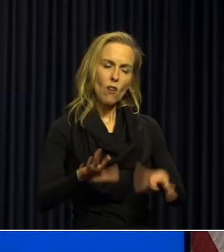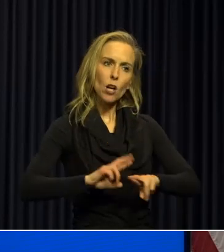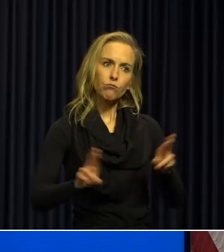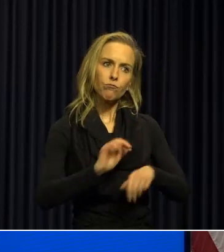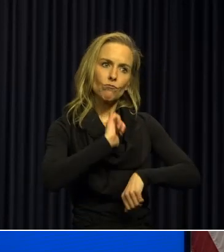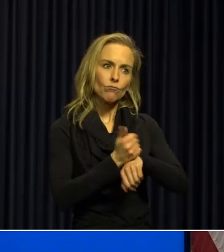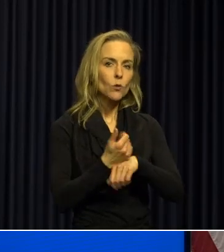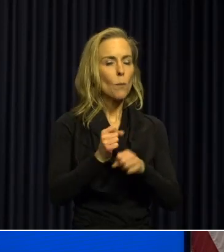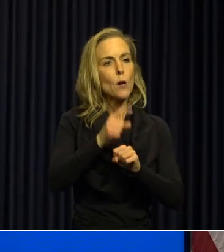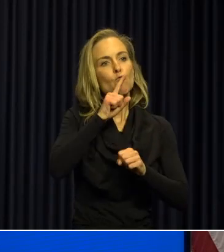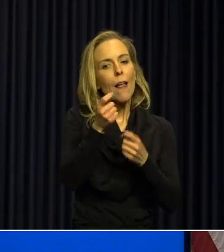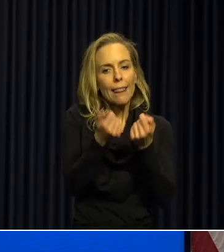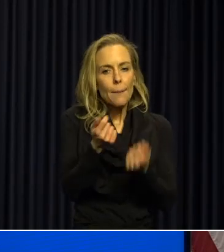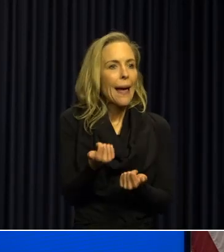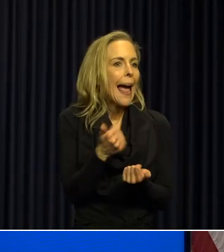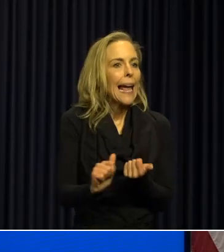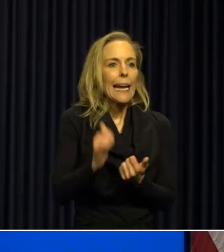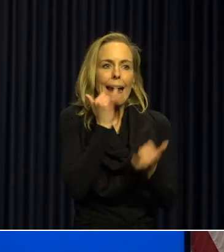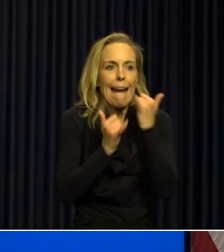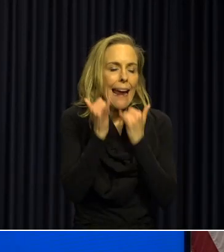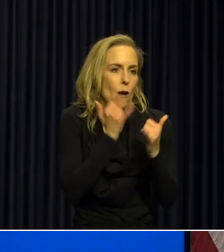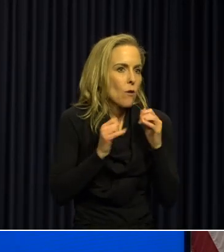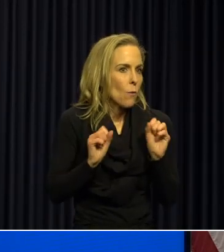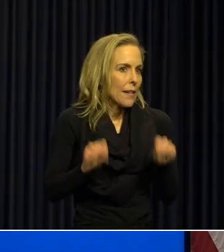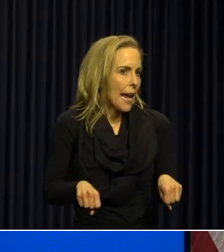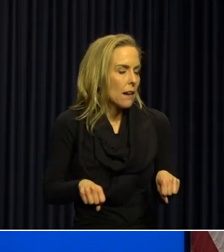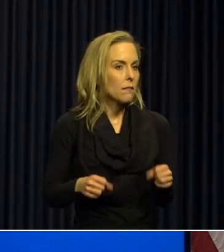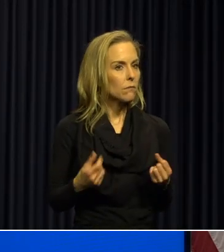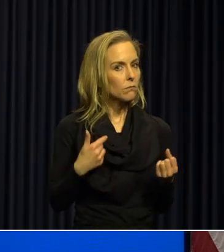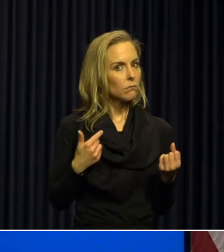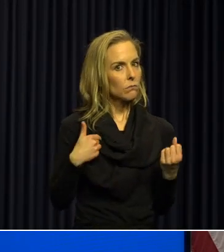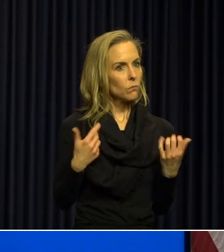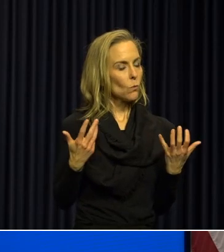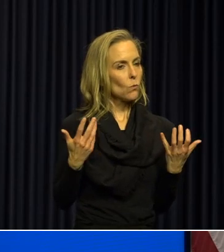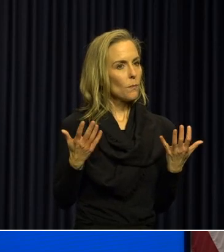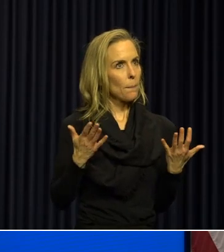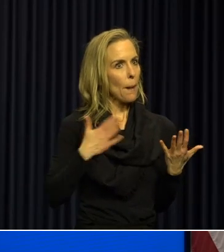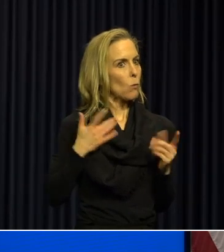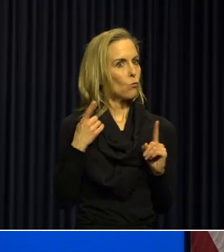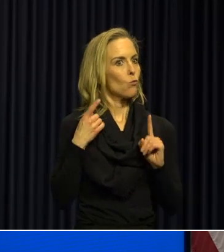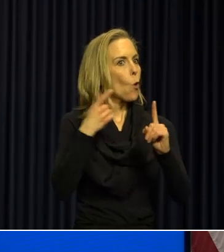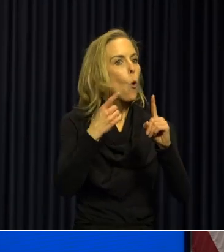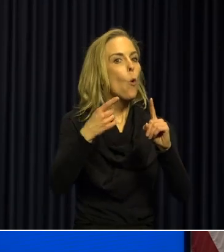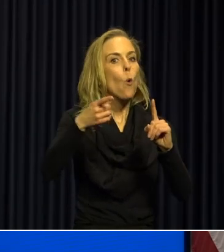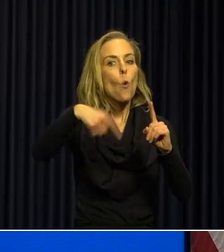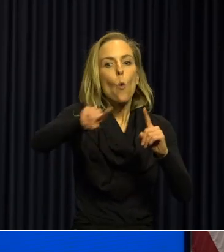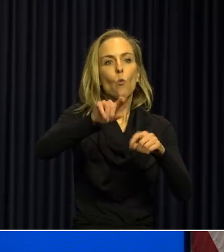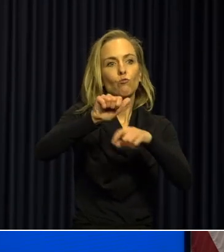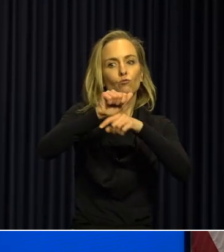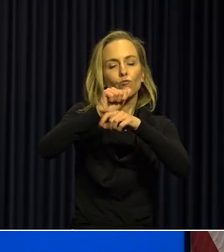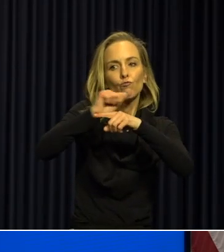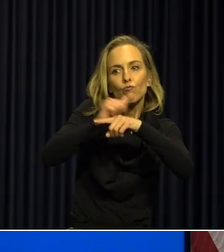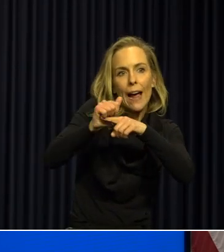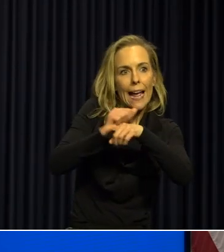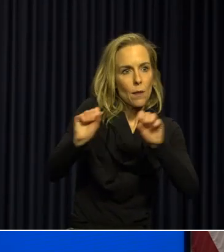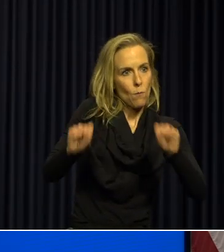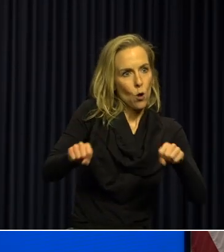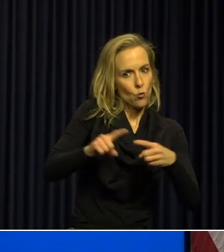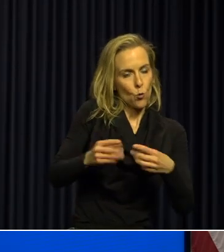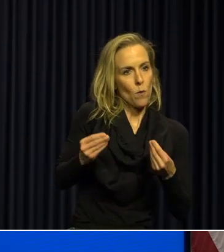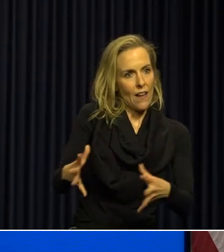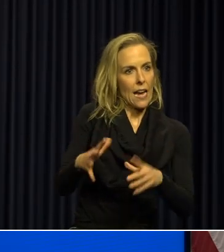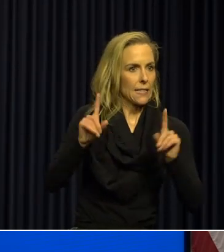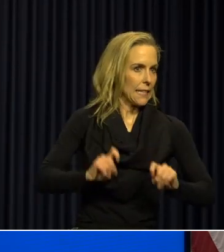eliminate any amount of error that we can. I want as many trained folks as possible to be able to administer